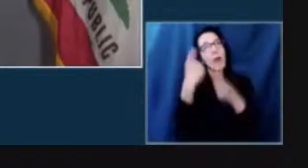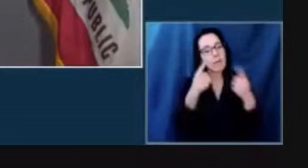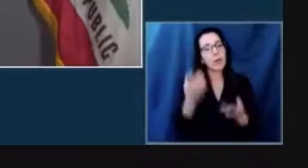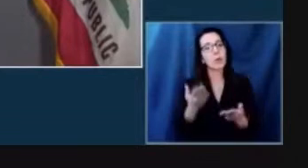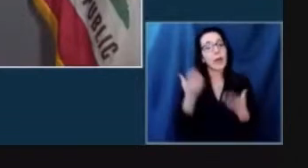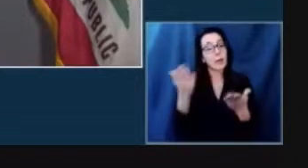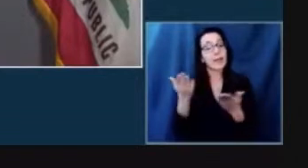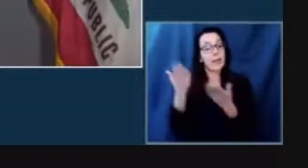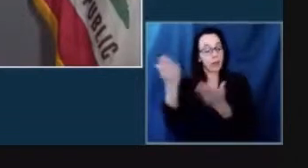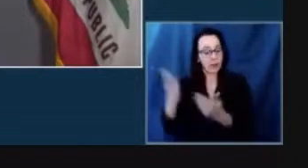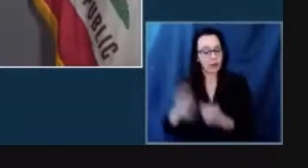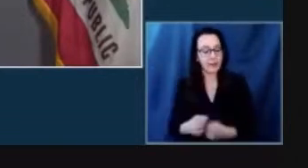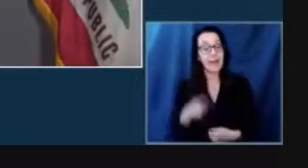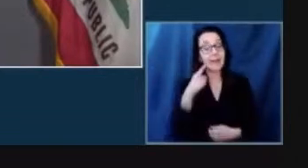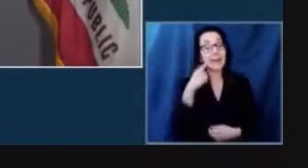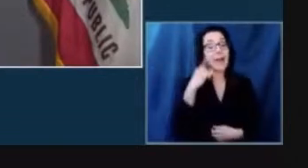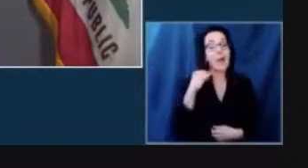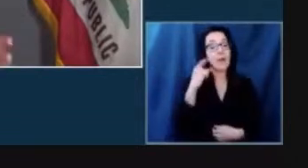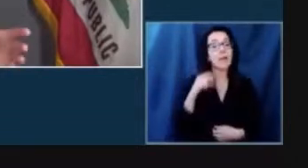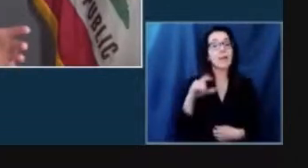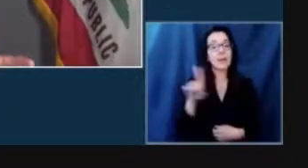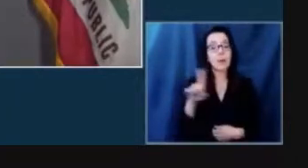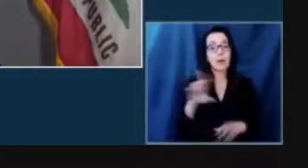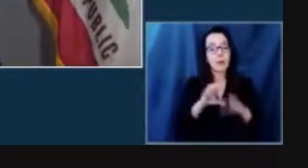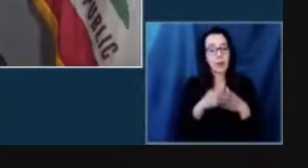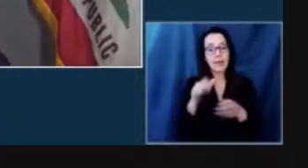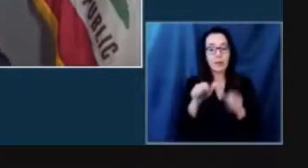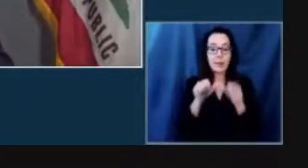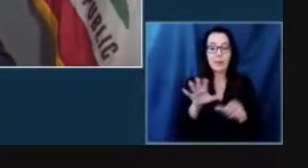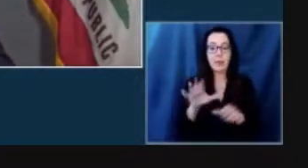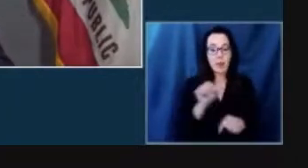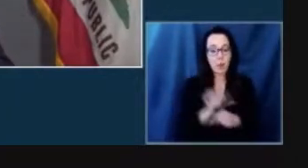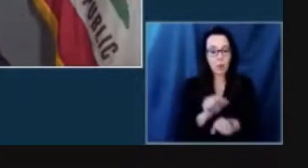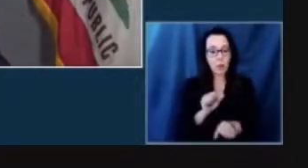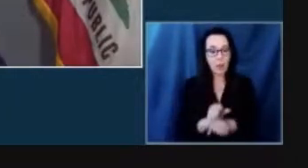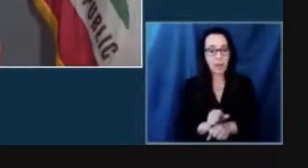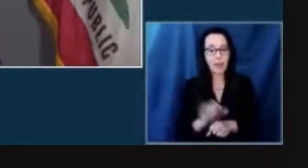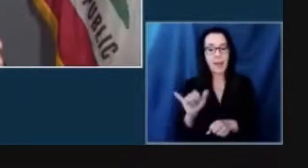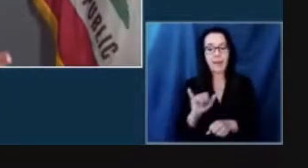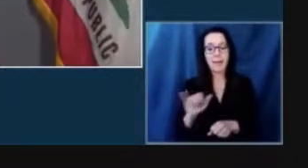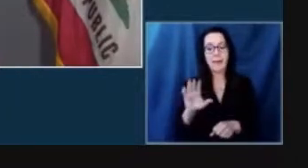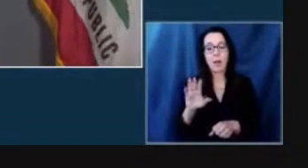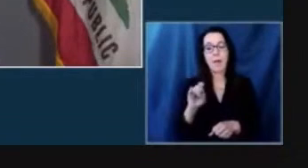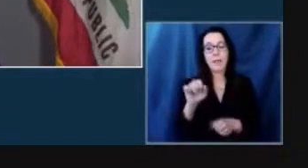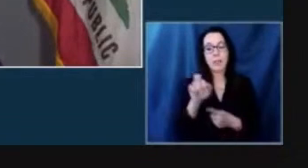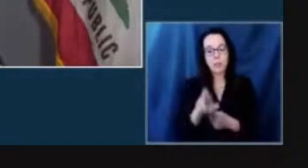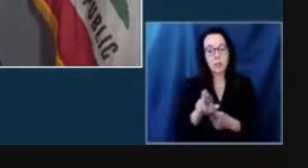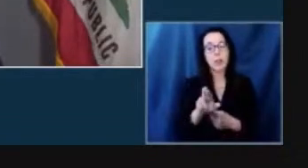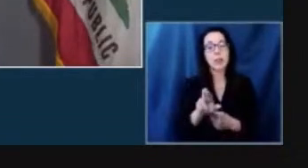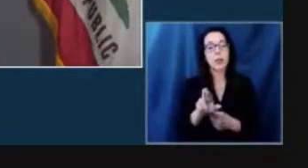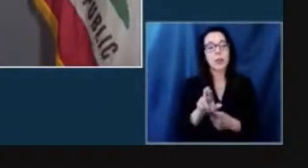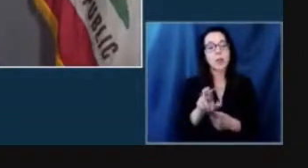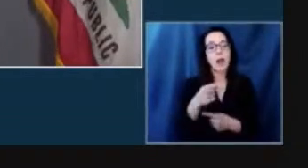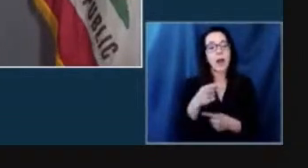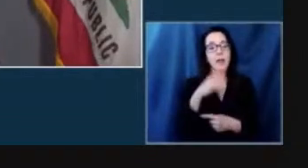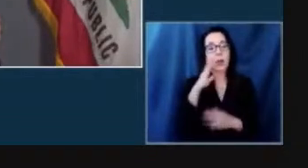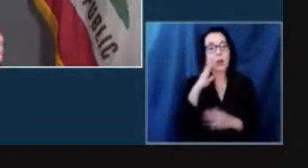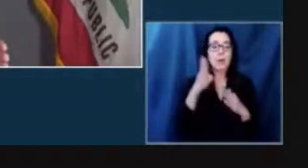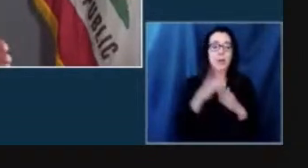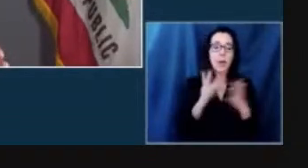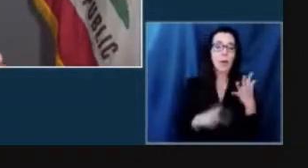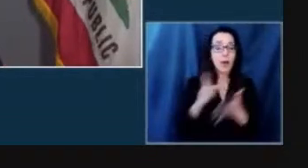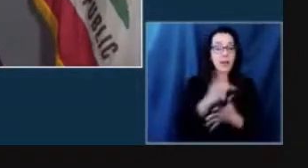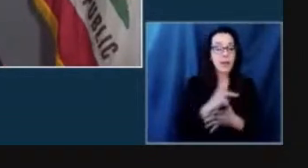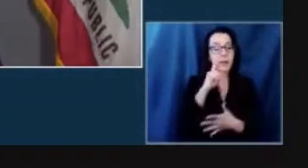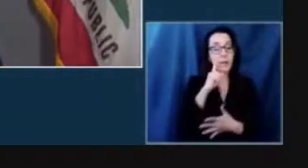Democratic Party needs to continue this work. And what I would say is that as an officer, a top priority for me is to make sure that the party